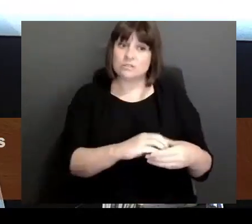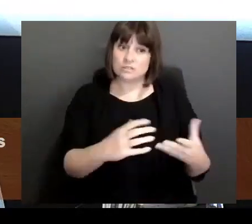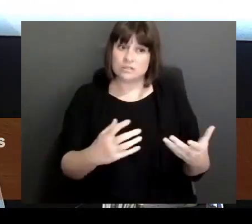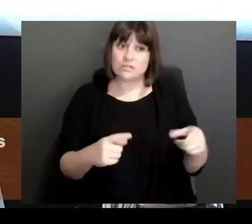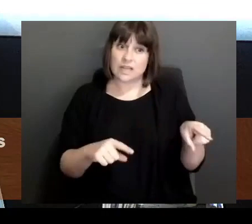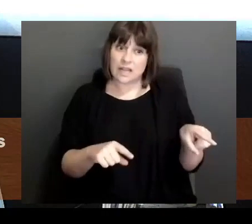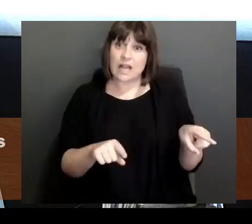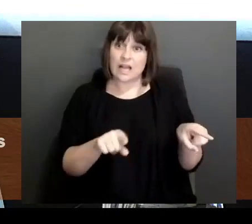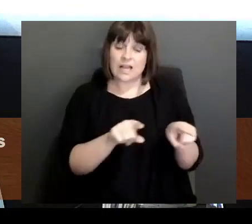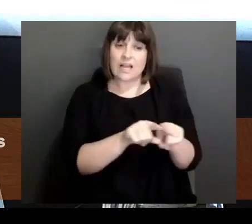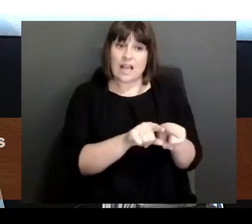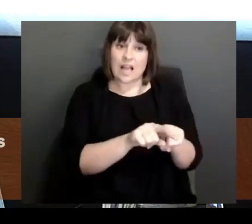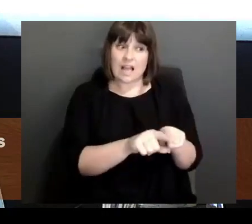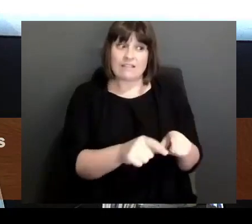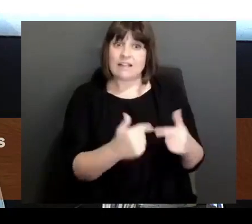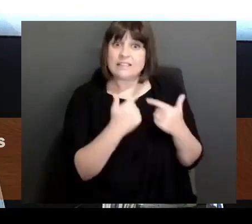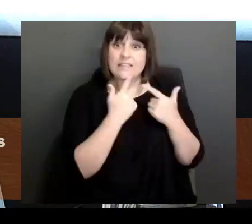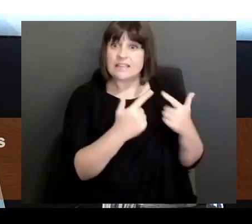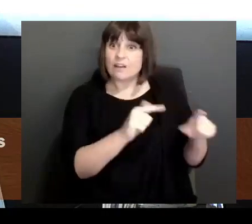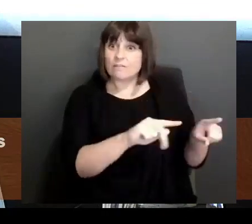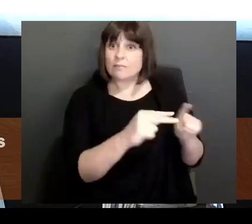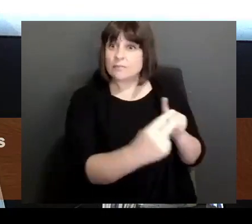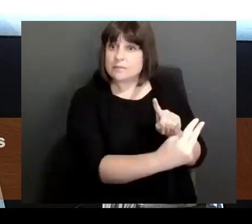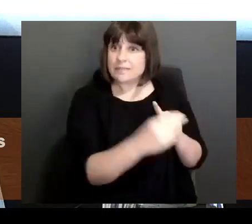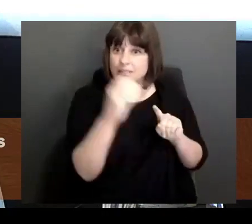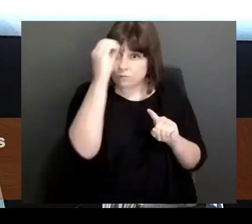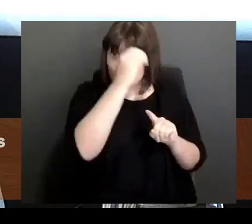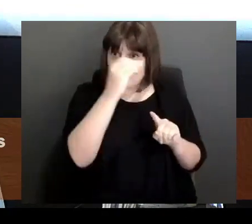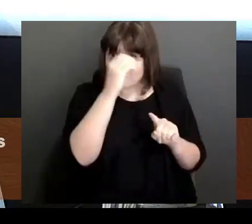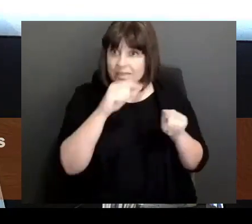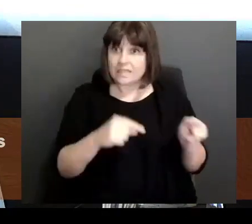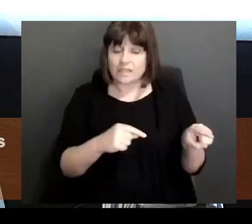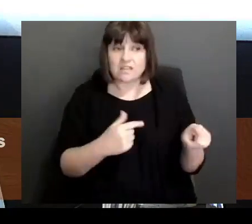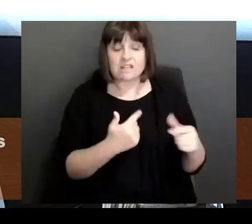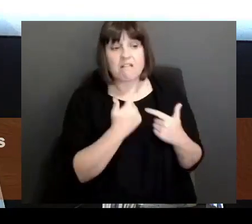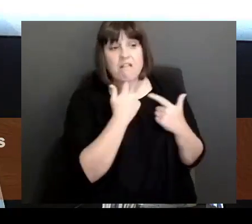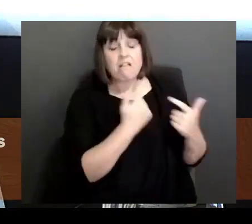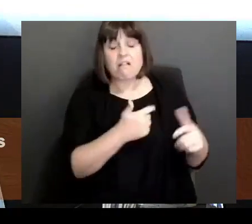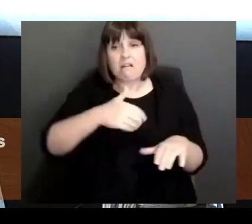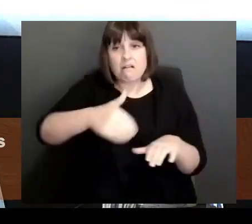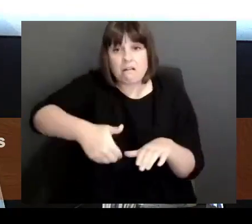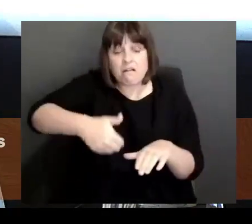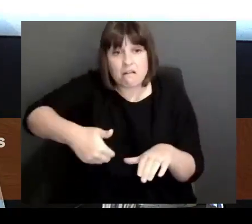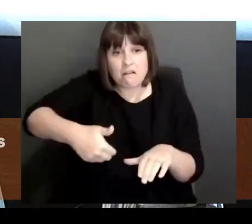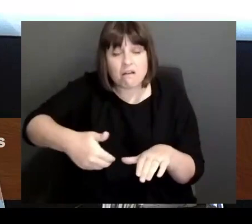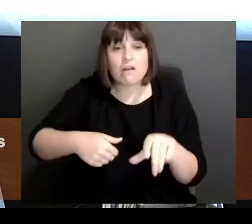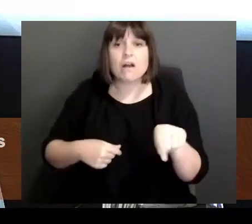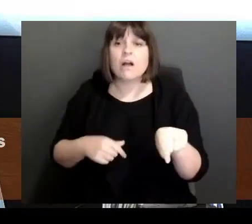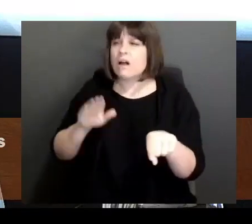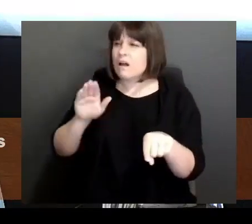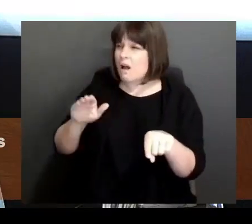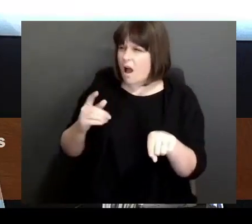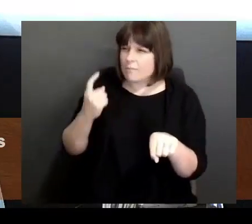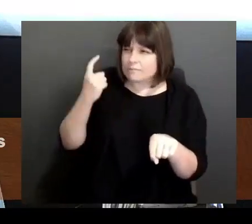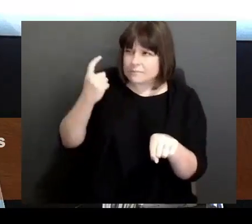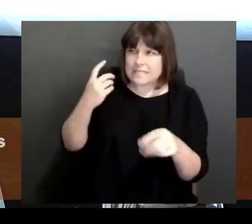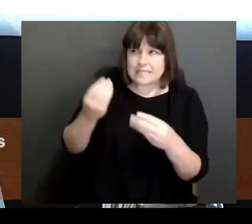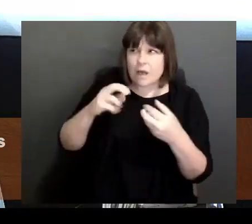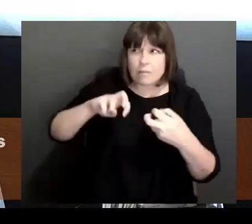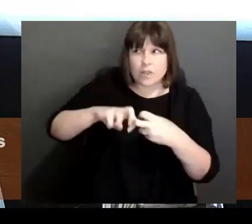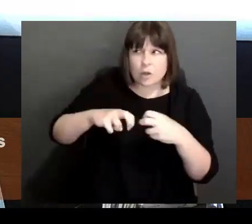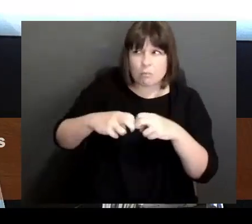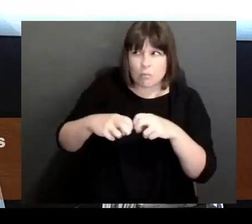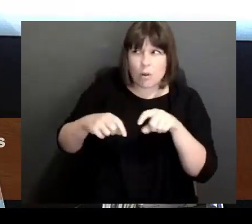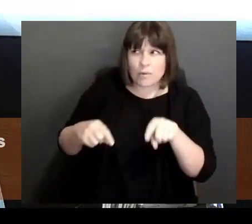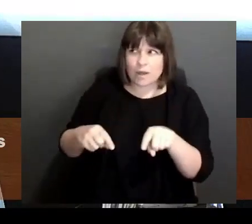owners. I'm just a bit concerned that some of the problem, having got no benefit, some of the problem is being now